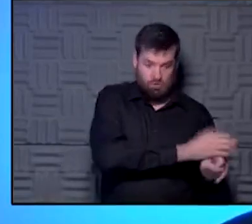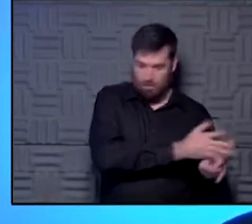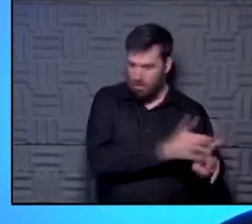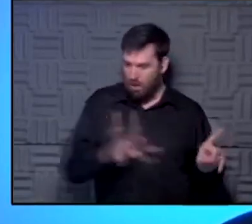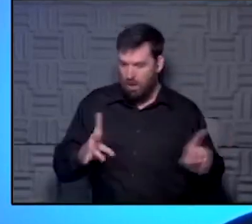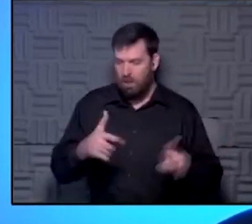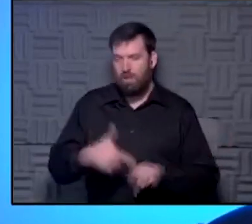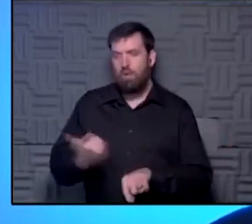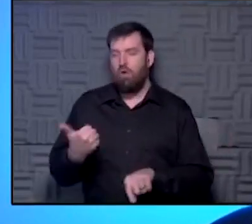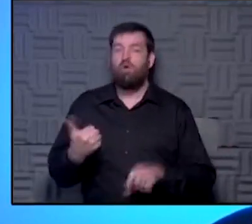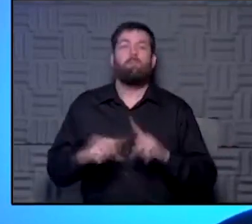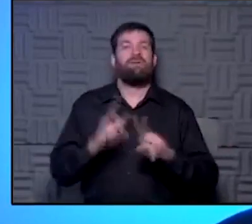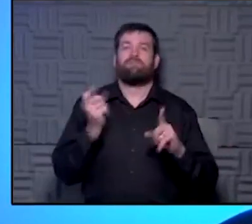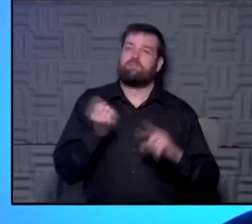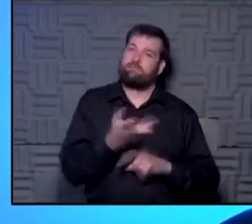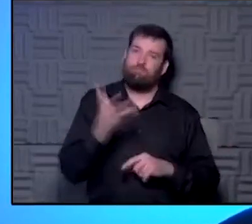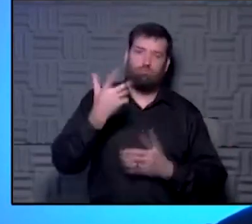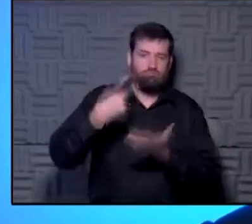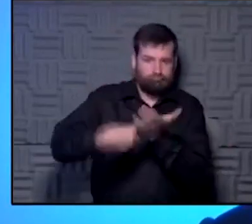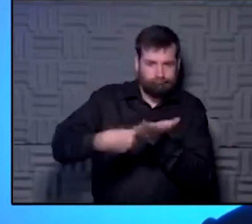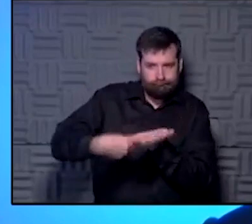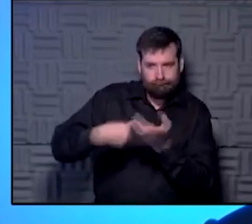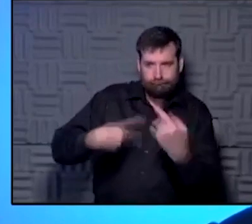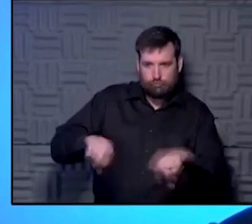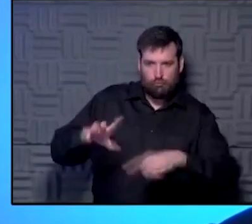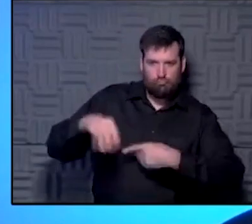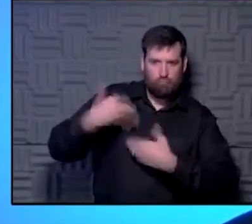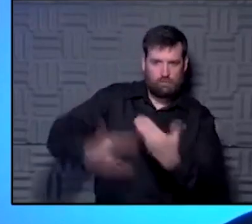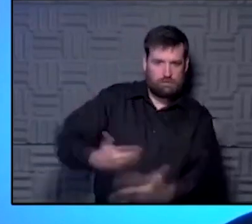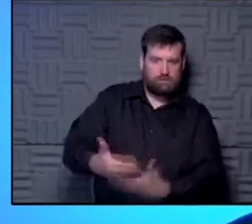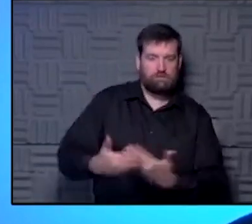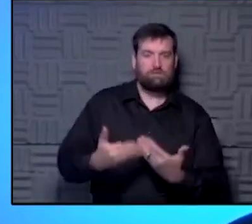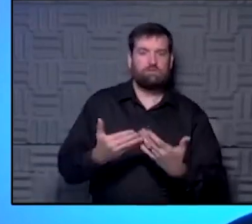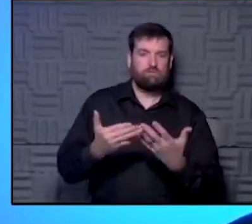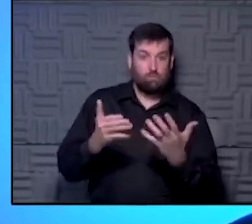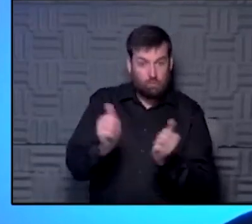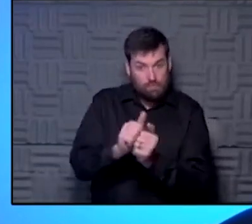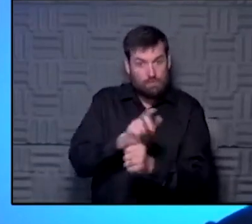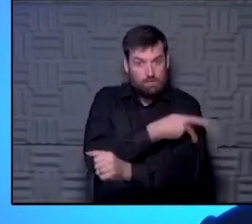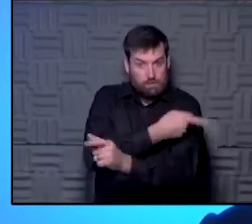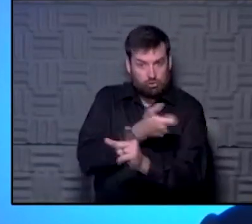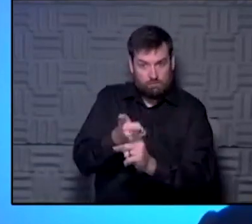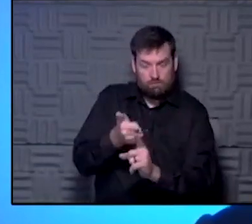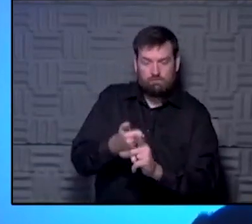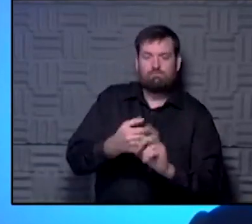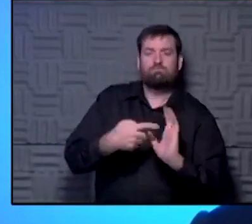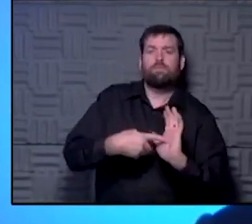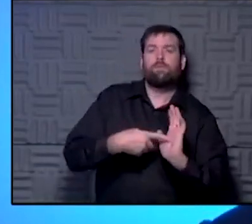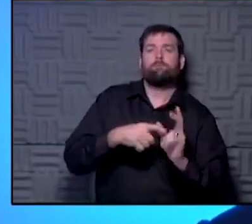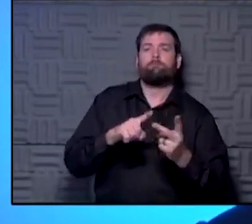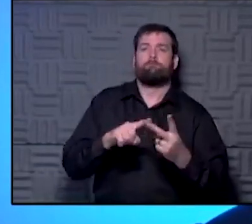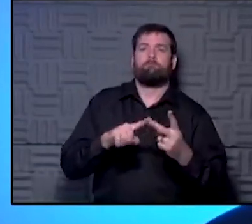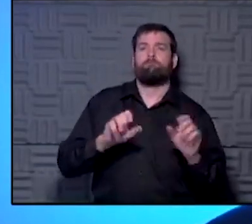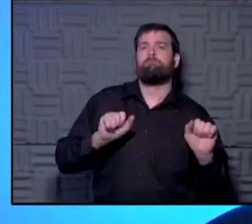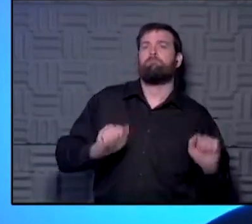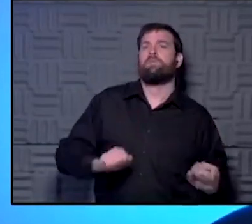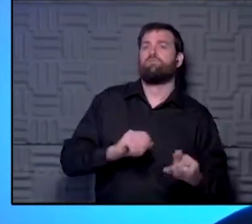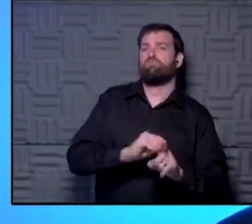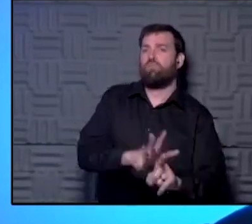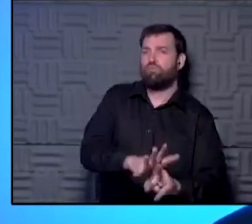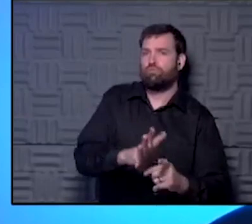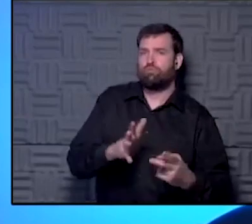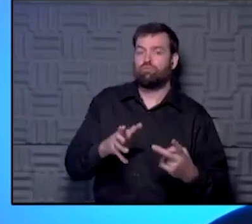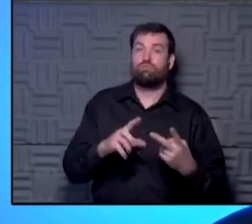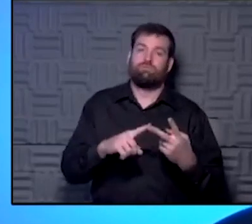we're having multiple conversations throughout the process with patients about symptoms and potential exposure that they may have had,